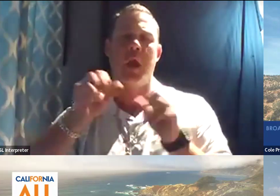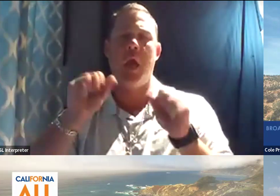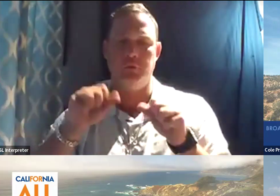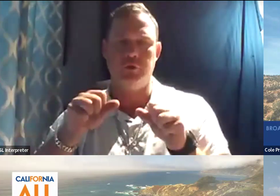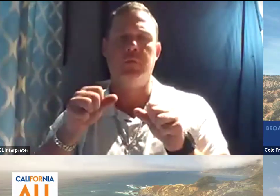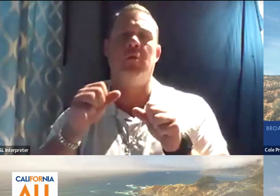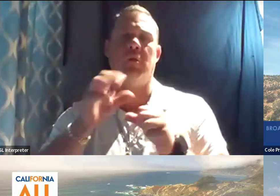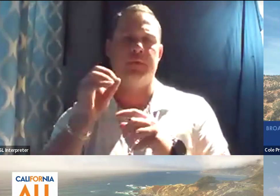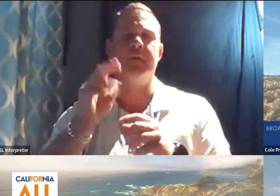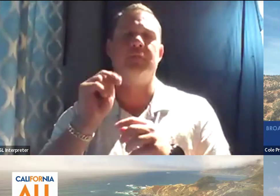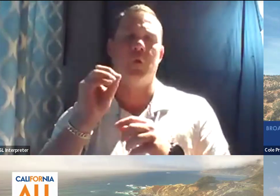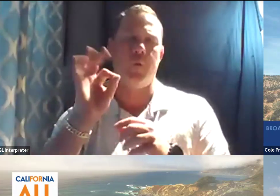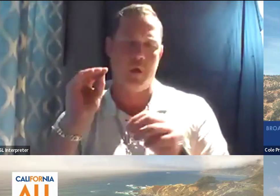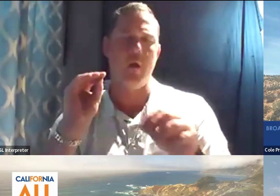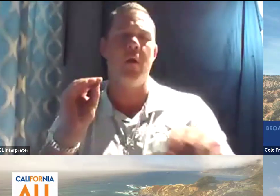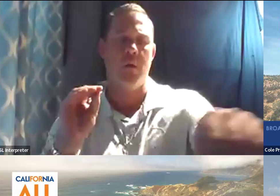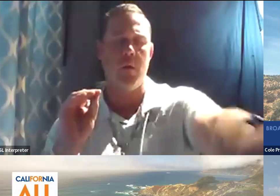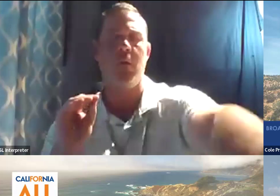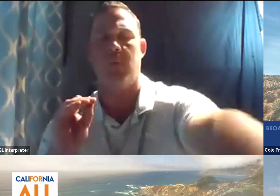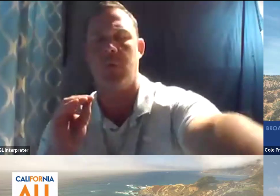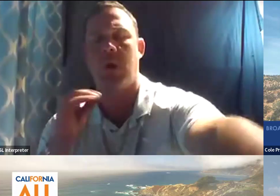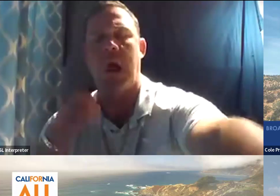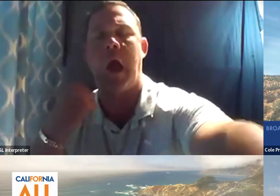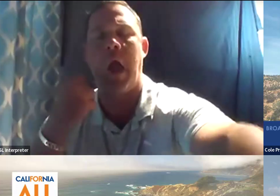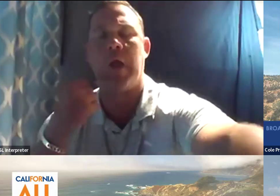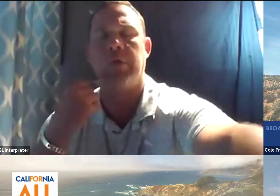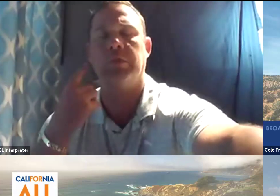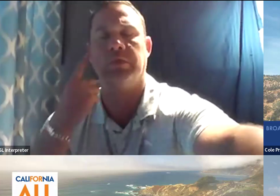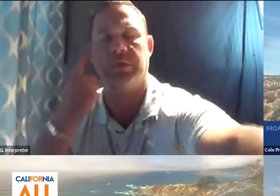of the NOFO. Okay. I think there's